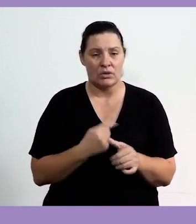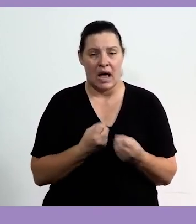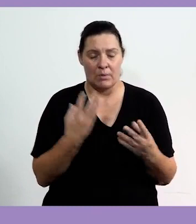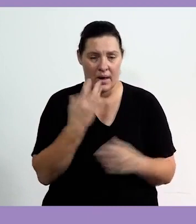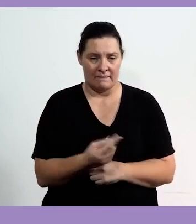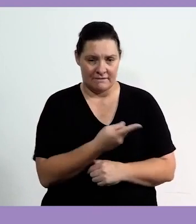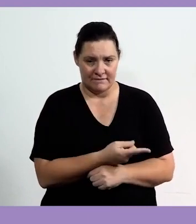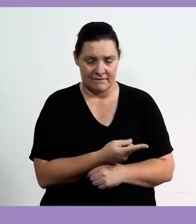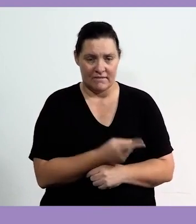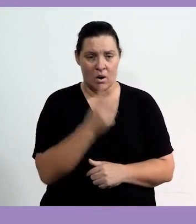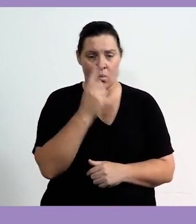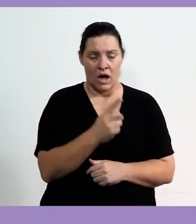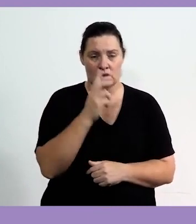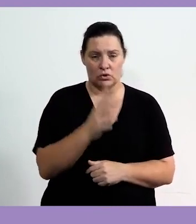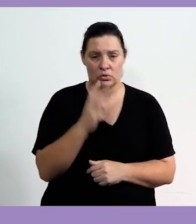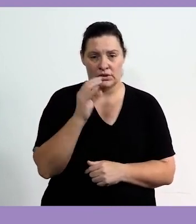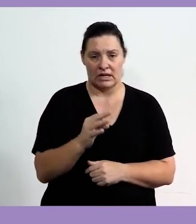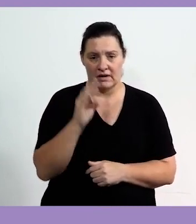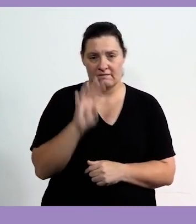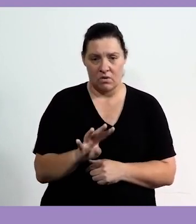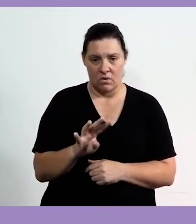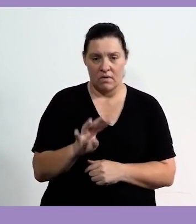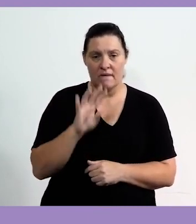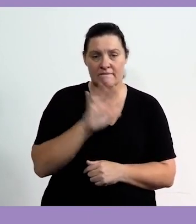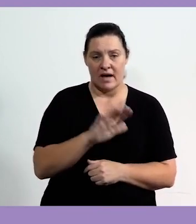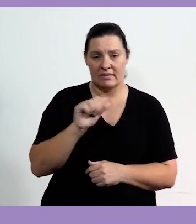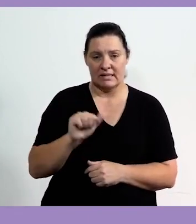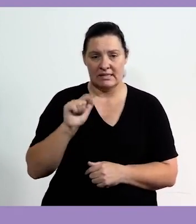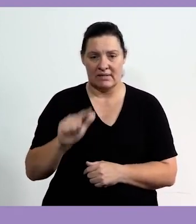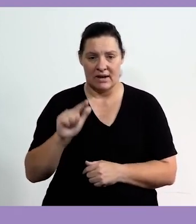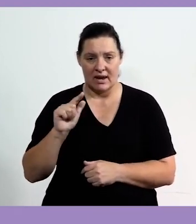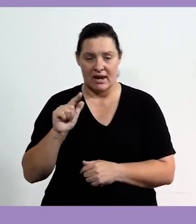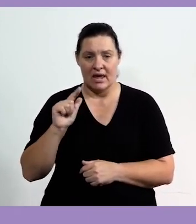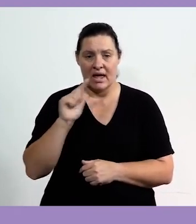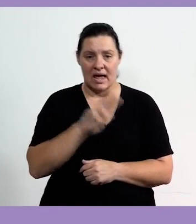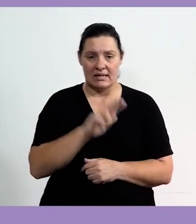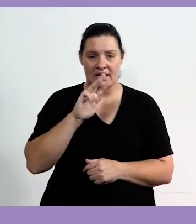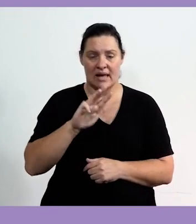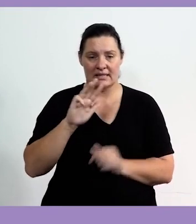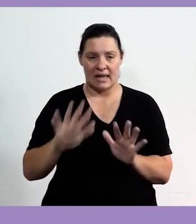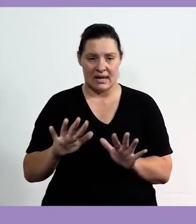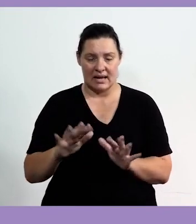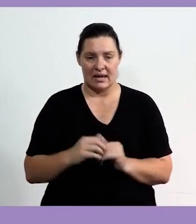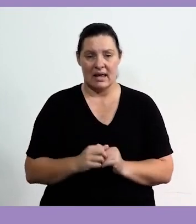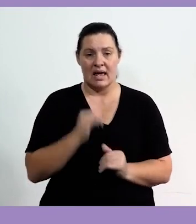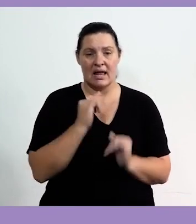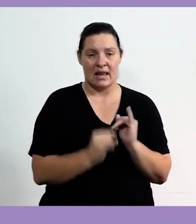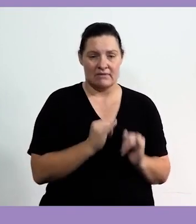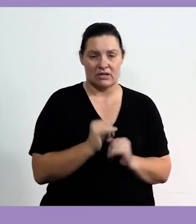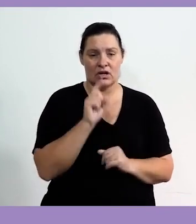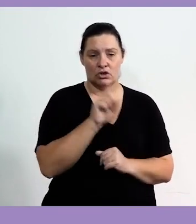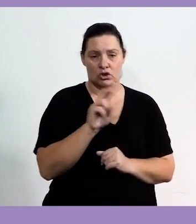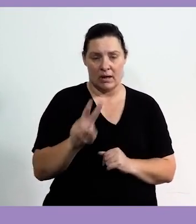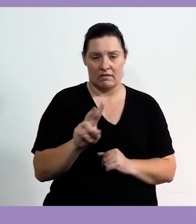count how many lines we have here. That is 1, 2, 3, 4, 5, 6, 7, 8, 9,